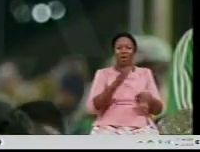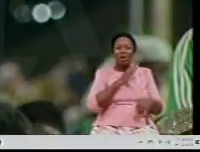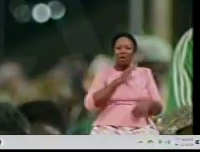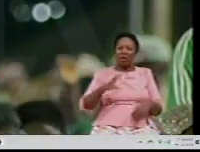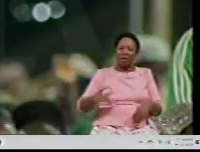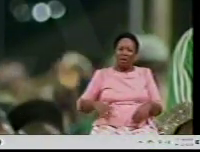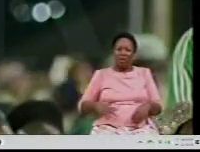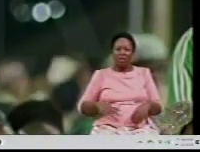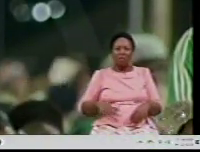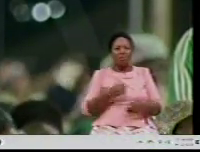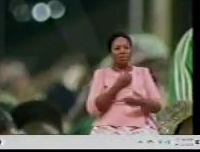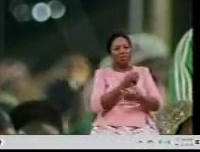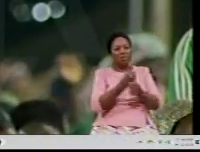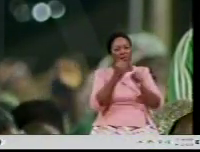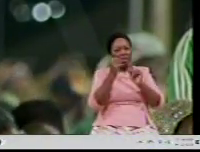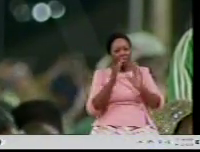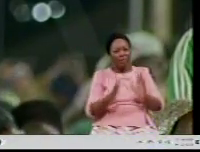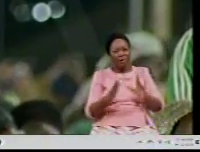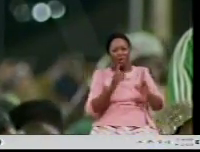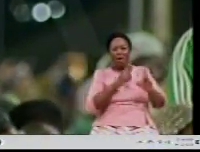Savior, Lord,